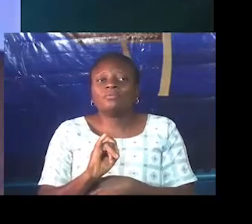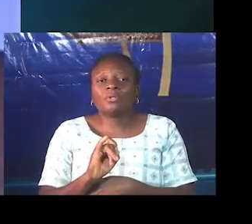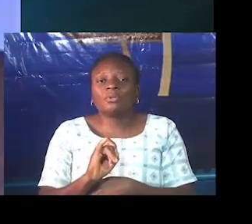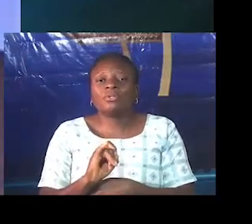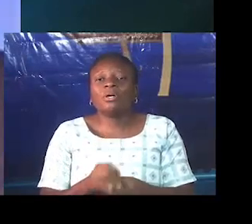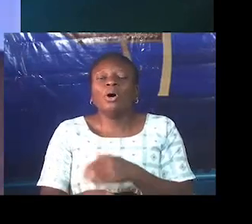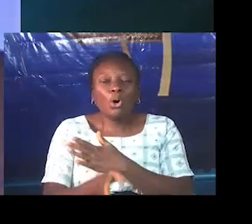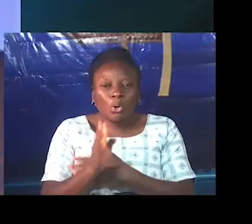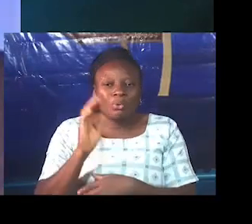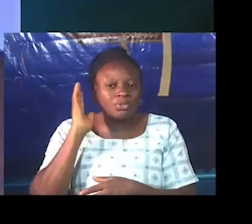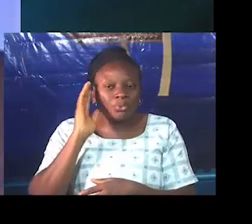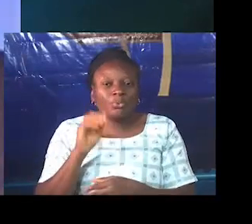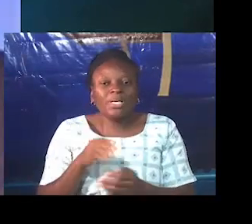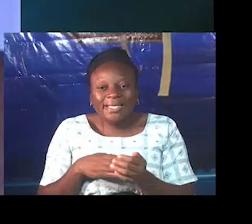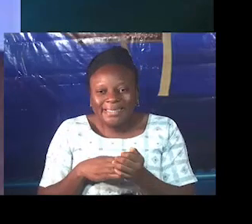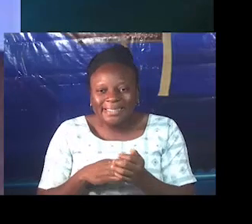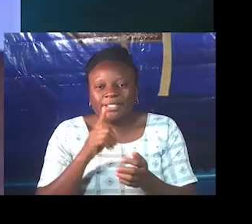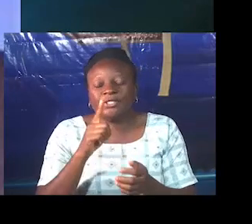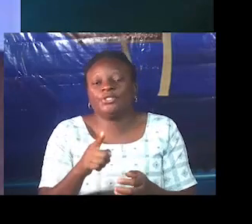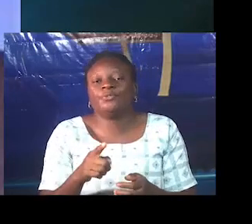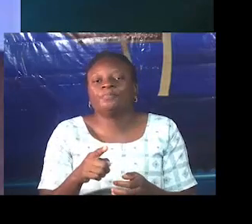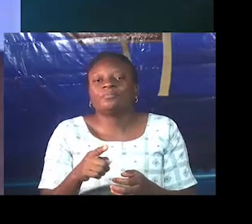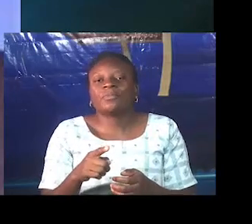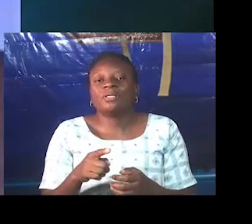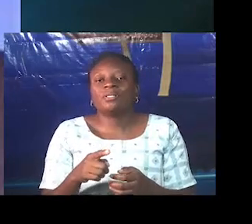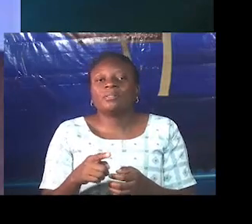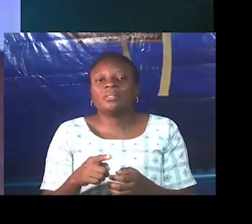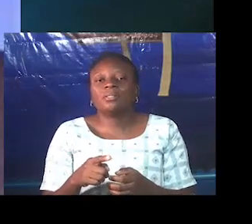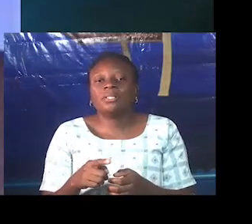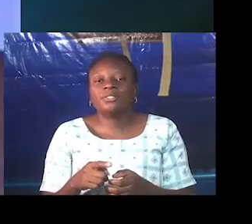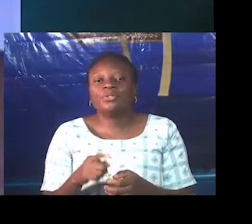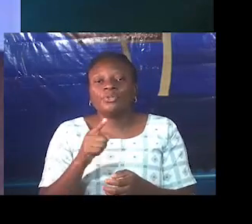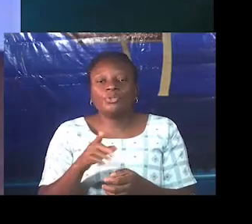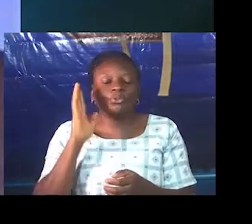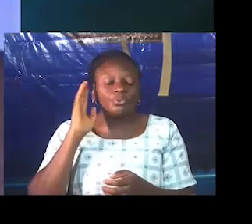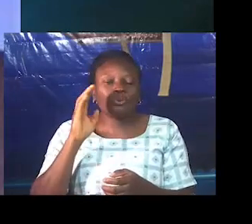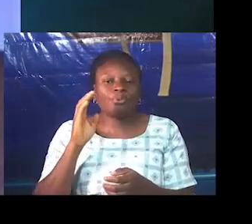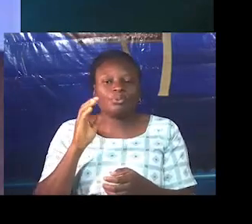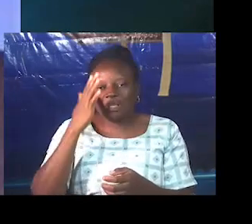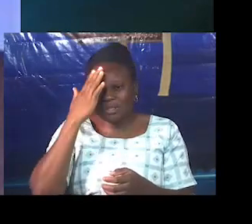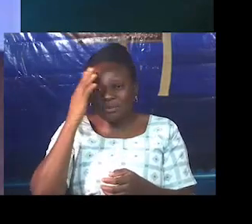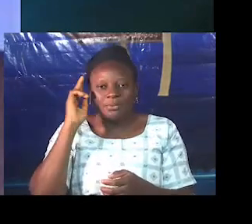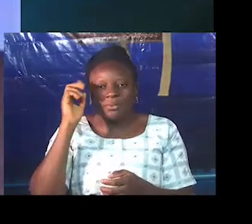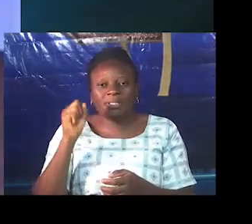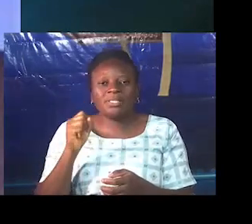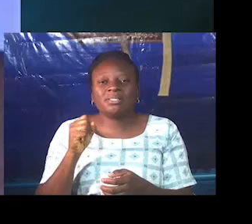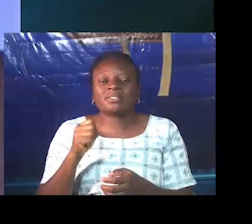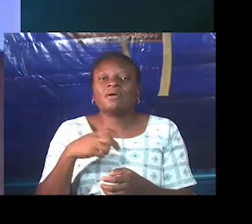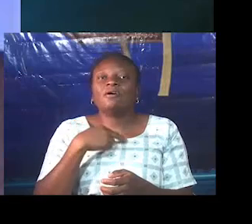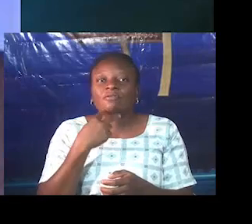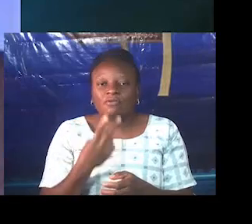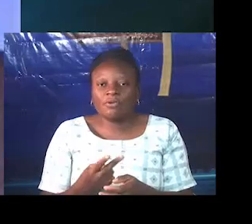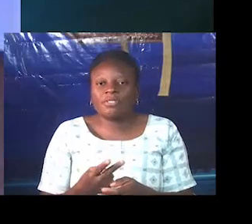is not the devil that will come to confuse you. God will help you in the name of Jesus. Let us pray together on